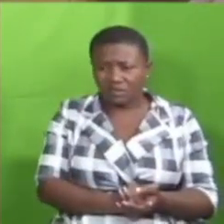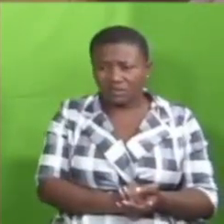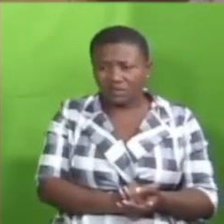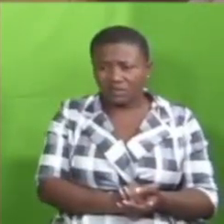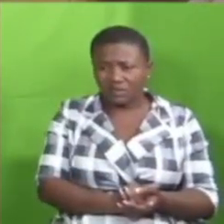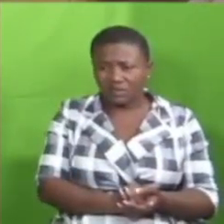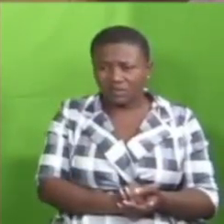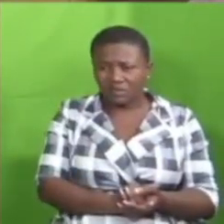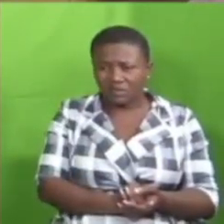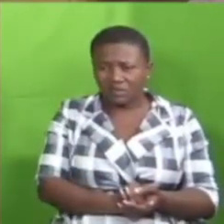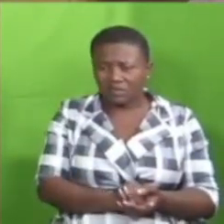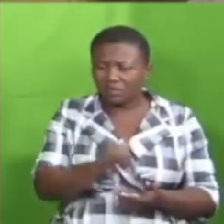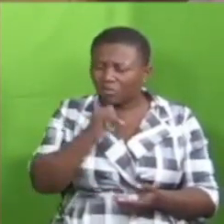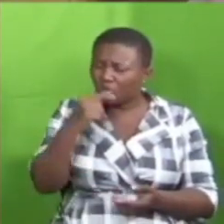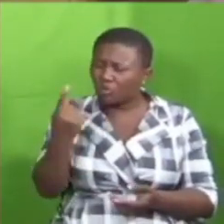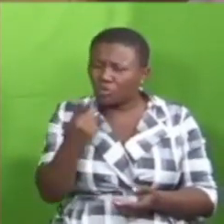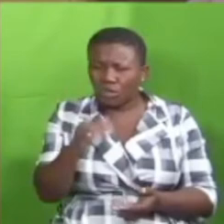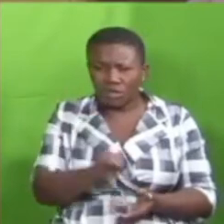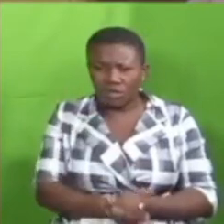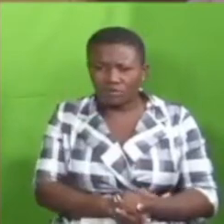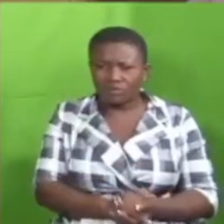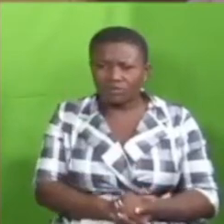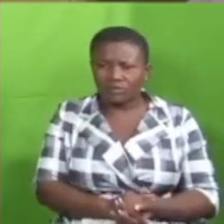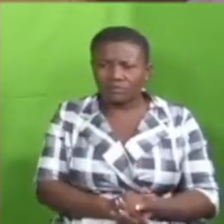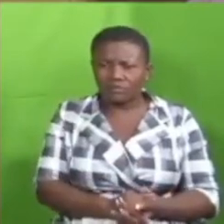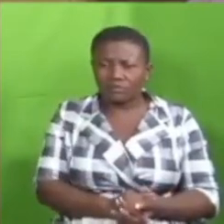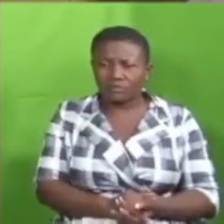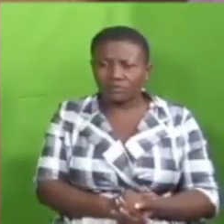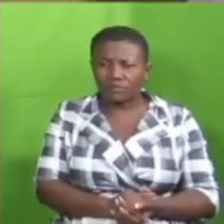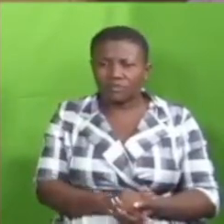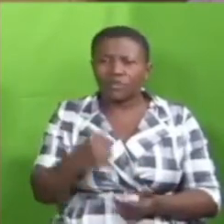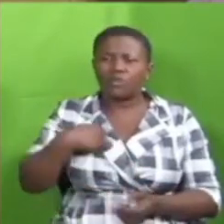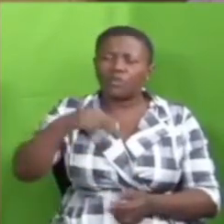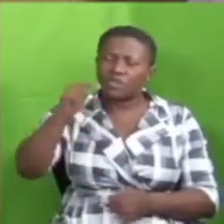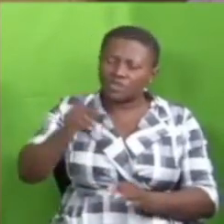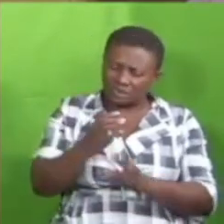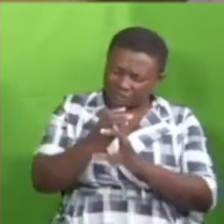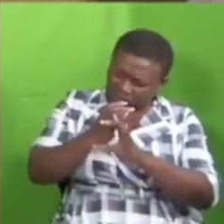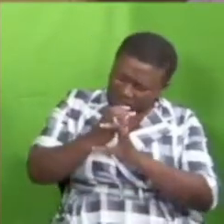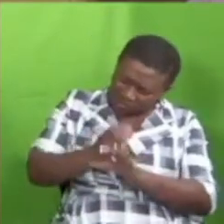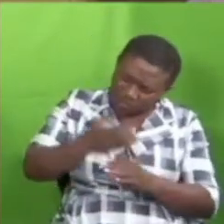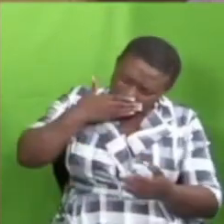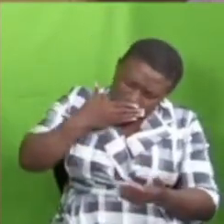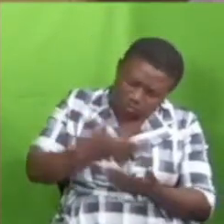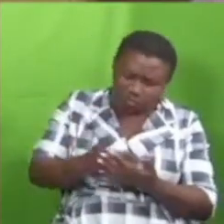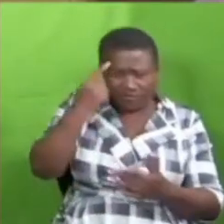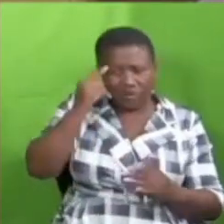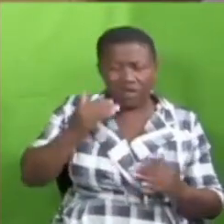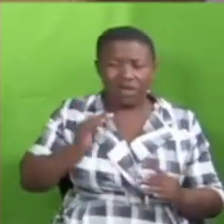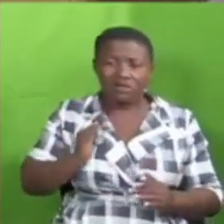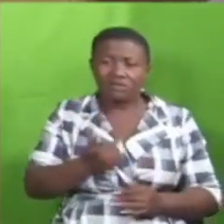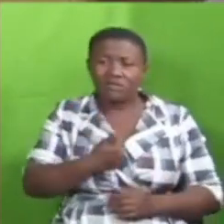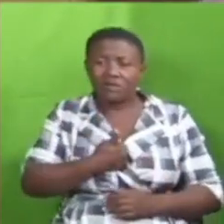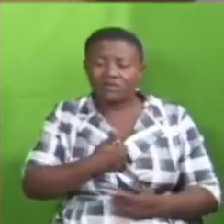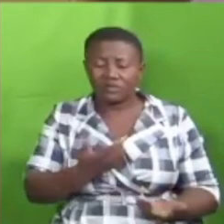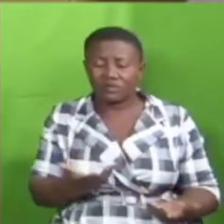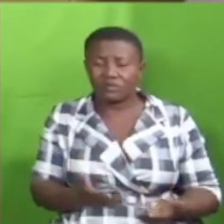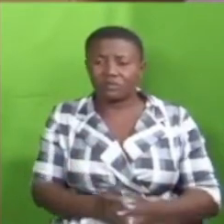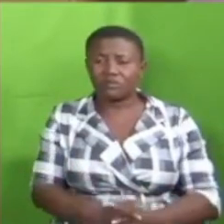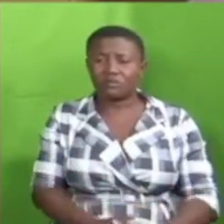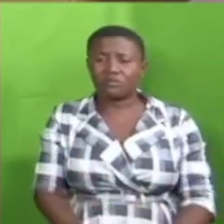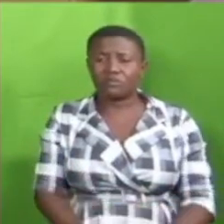you pass on or not to pass on, but let us also take good care of ourselves. We don't take care of ourselves, Mr.